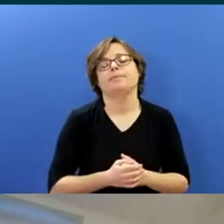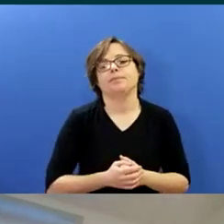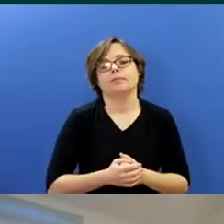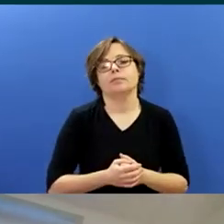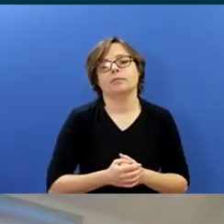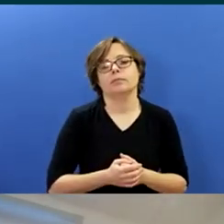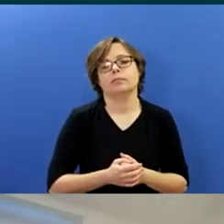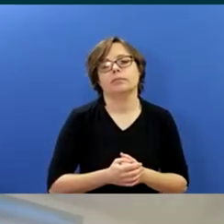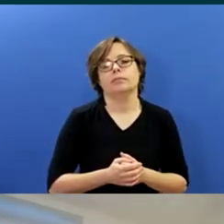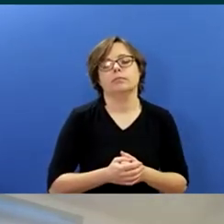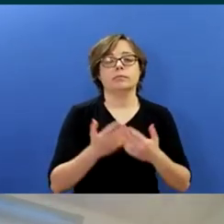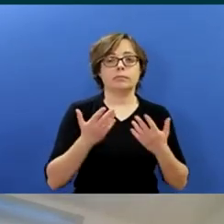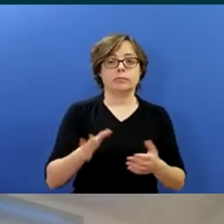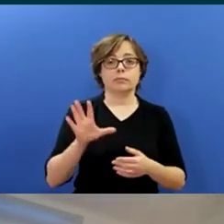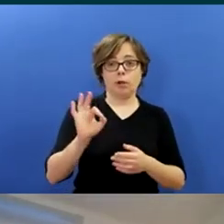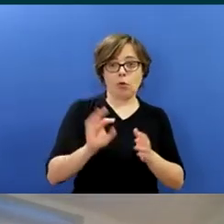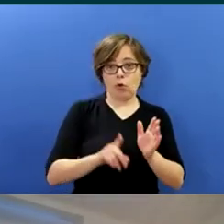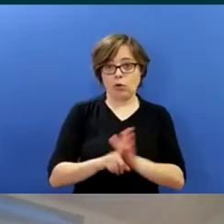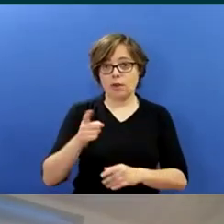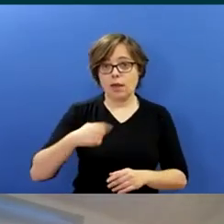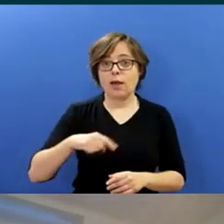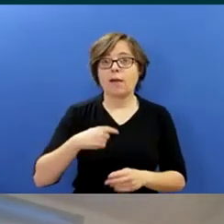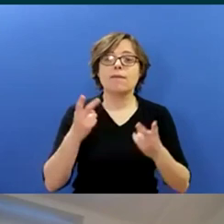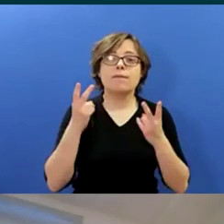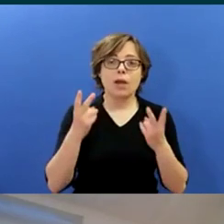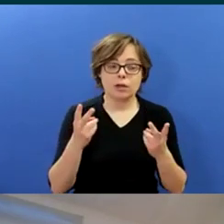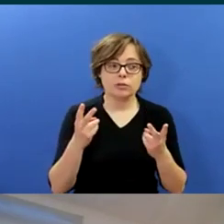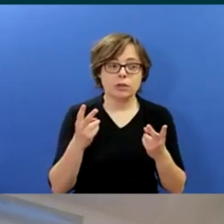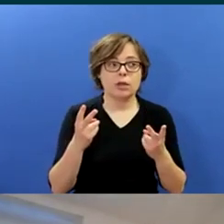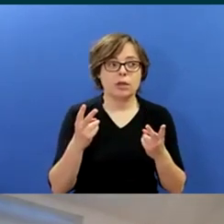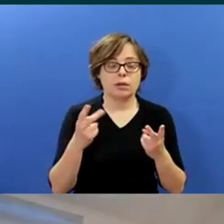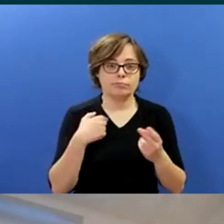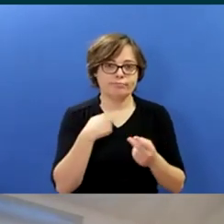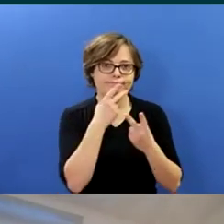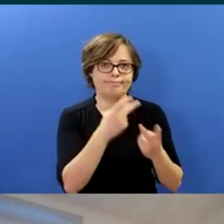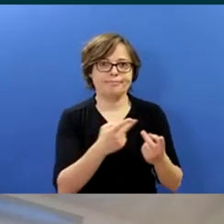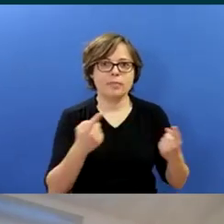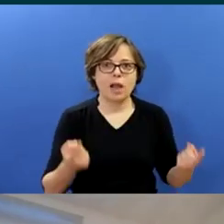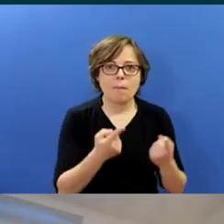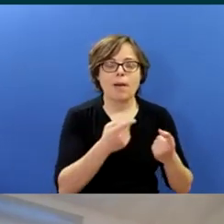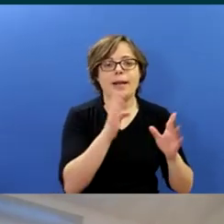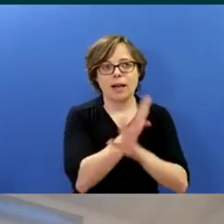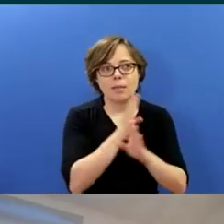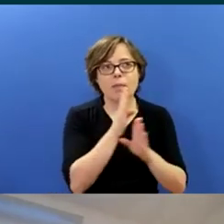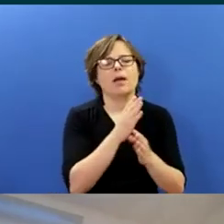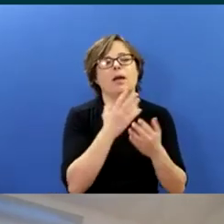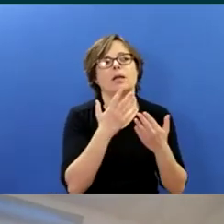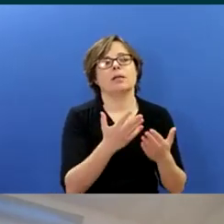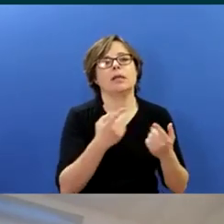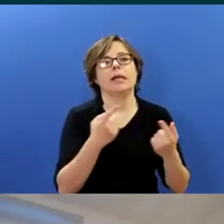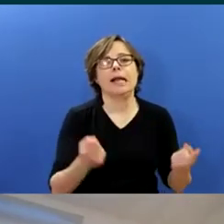important based on our climate campaign, our communication campaign. We wanted